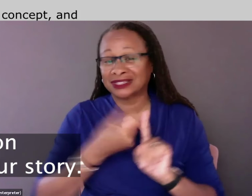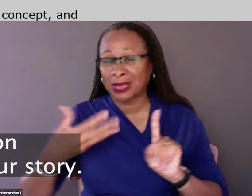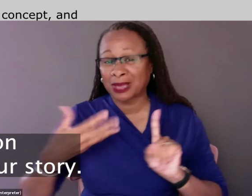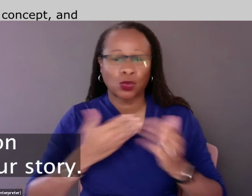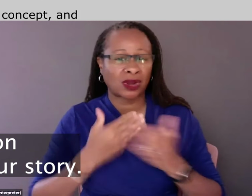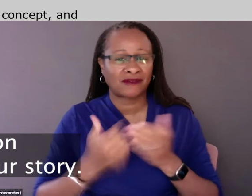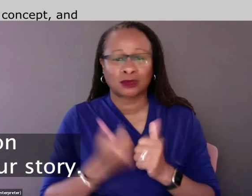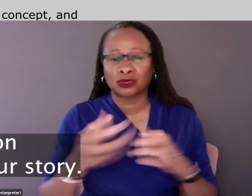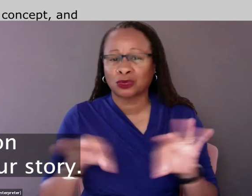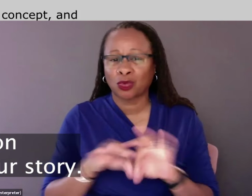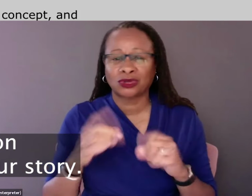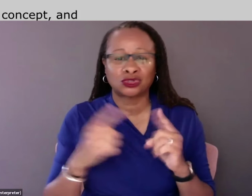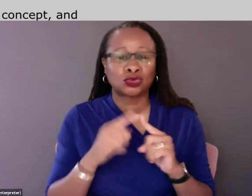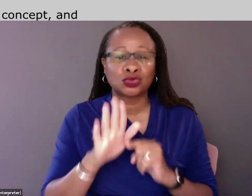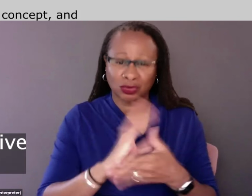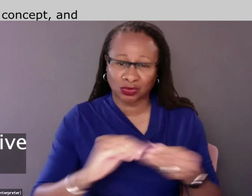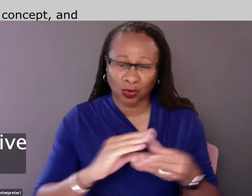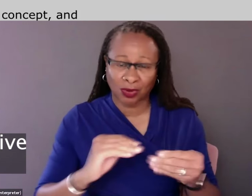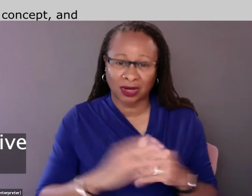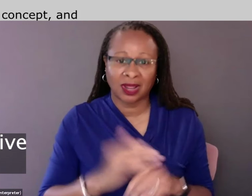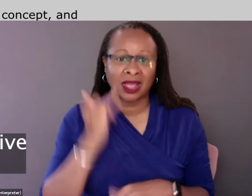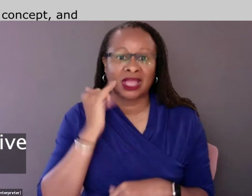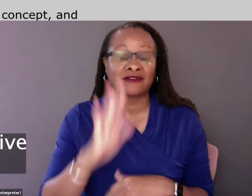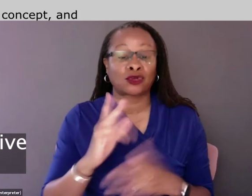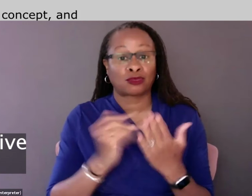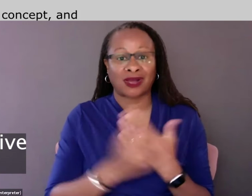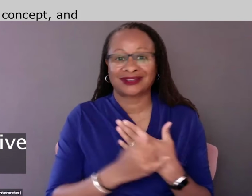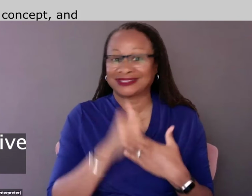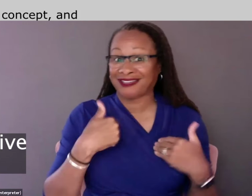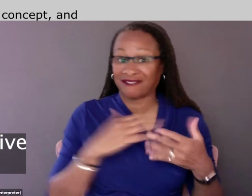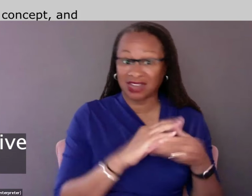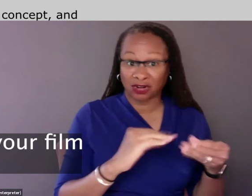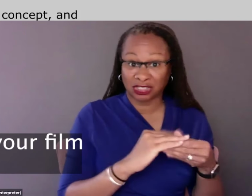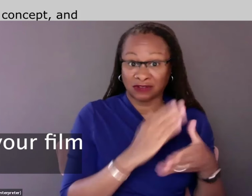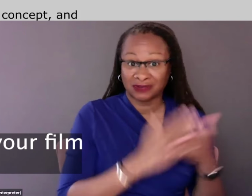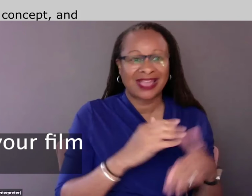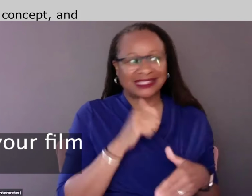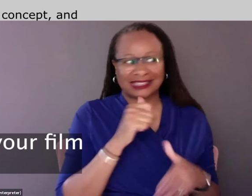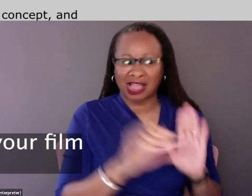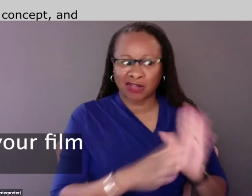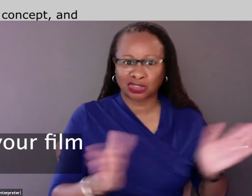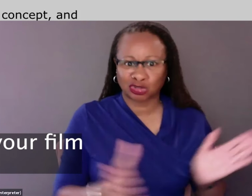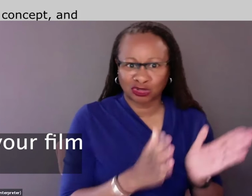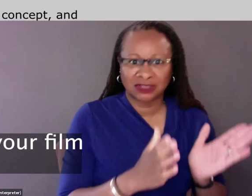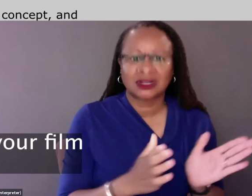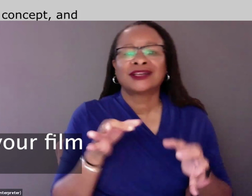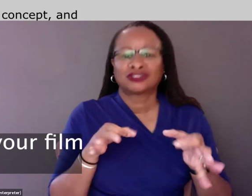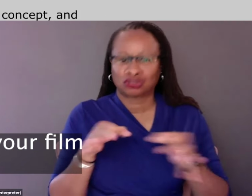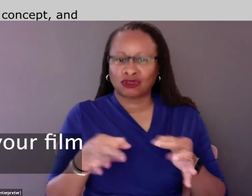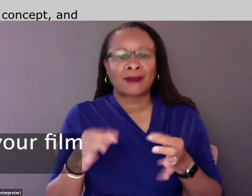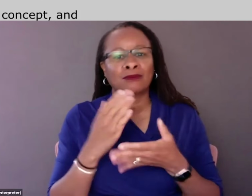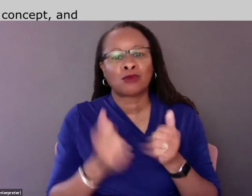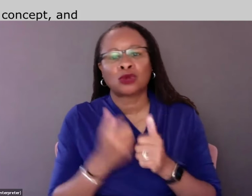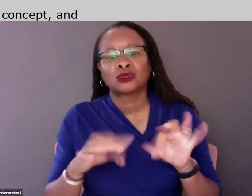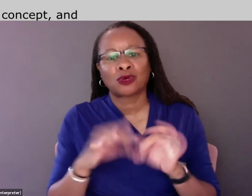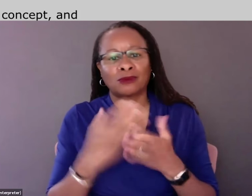upon whatever is most important to your story. If your project is non-narrative and not character-driven, describe the elements of your film that